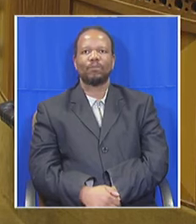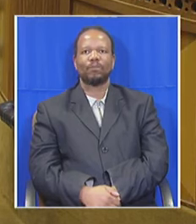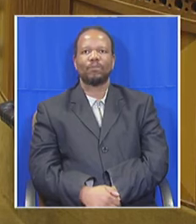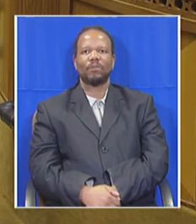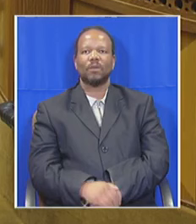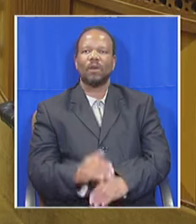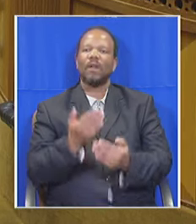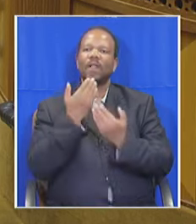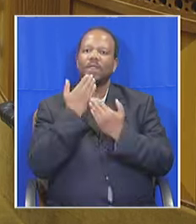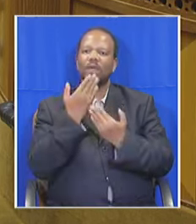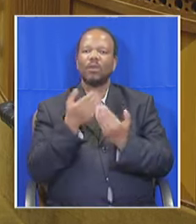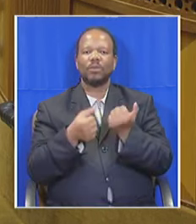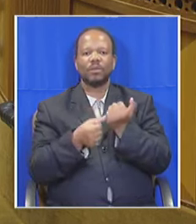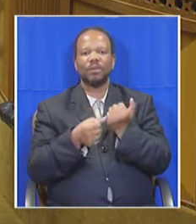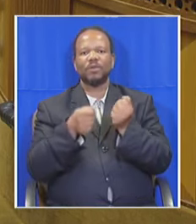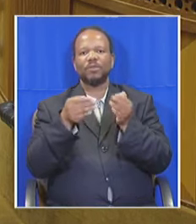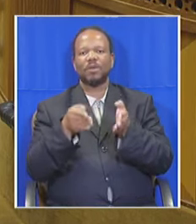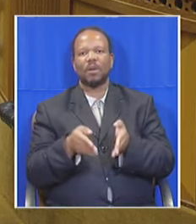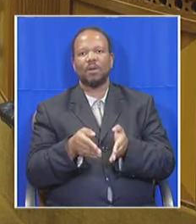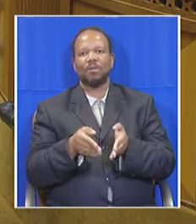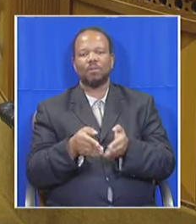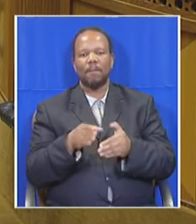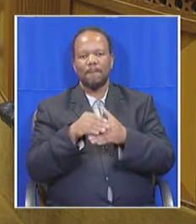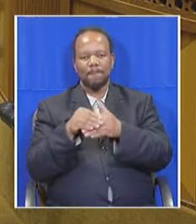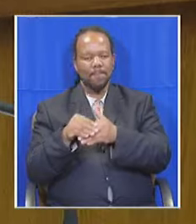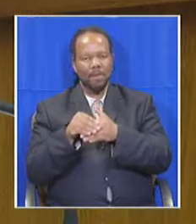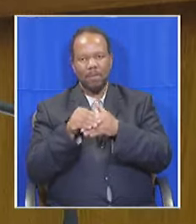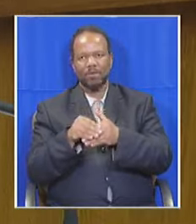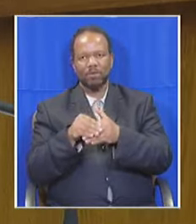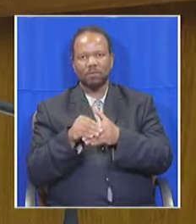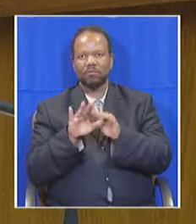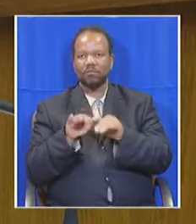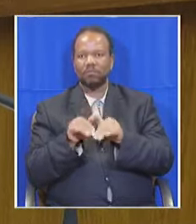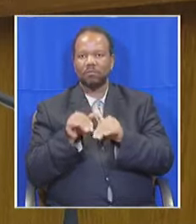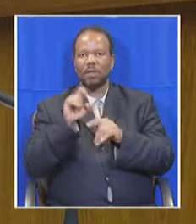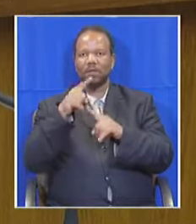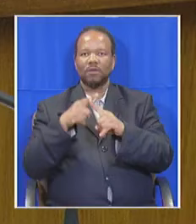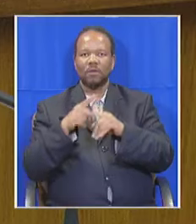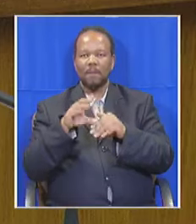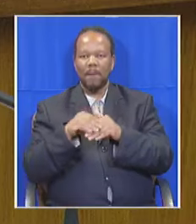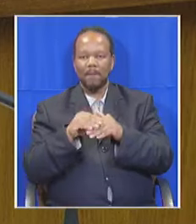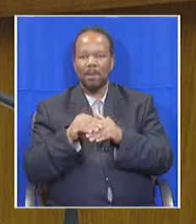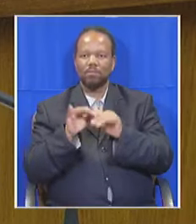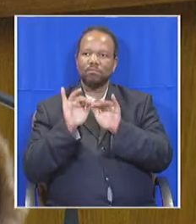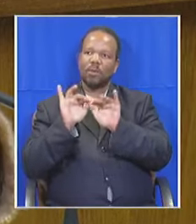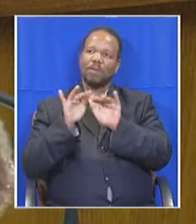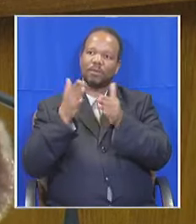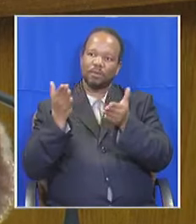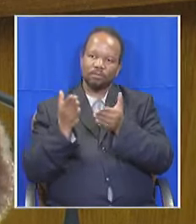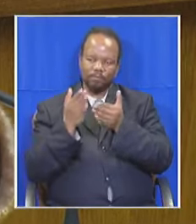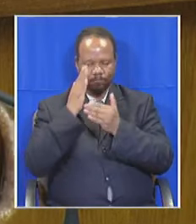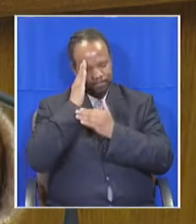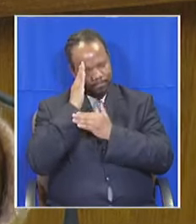Thank you, Deputy Speaker. Members of the House, members of the executive, members of the public, good